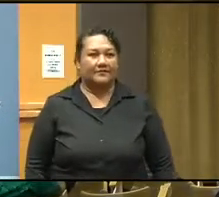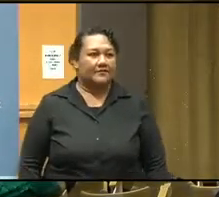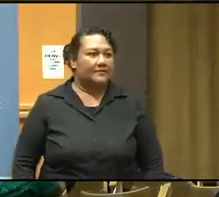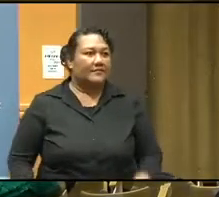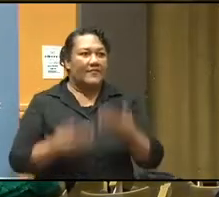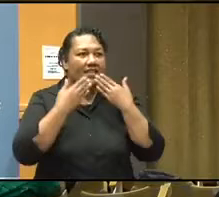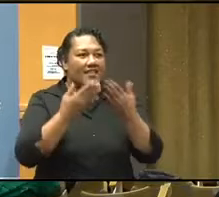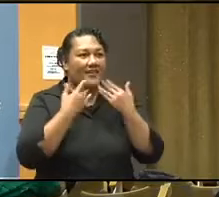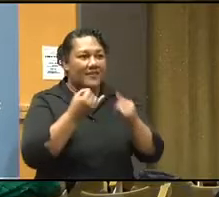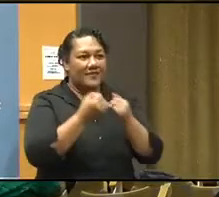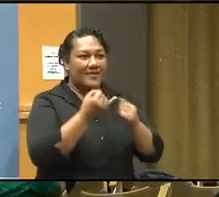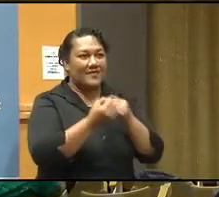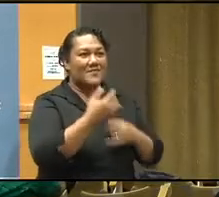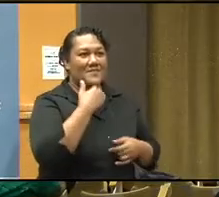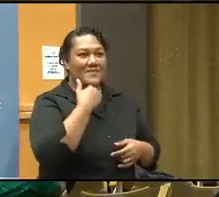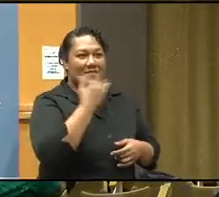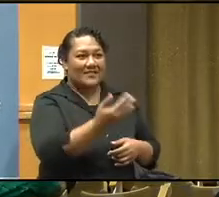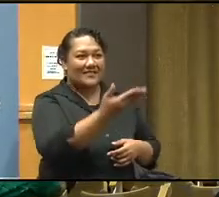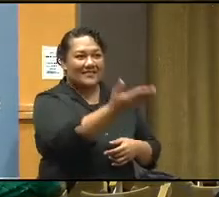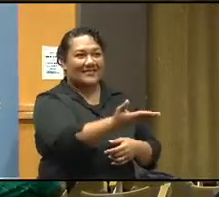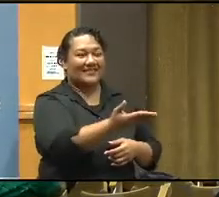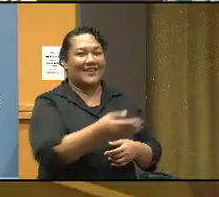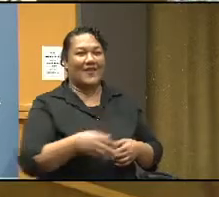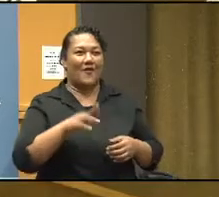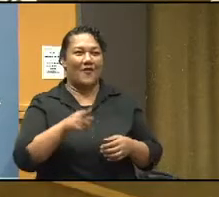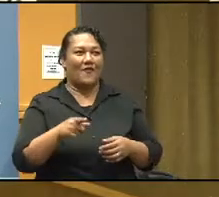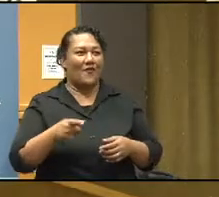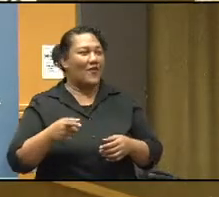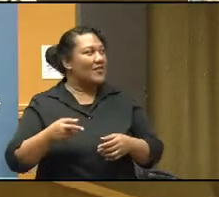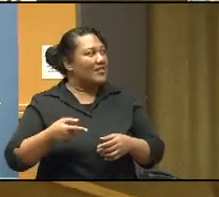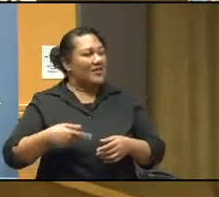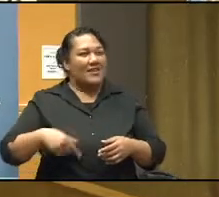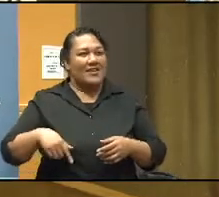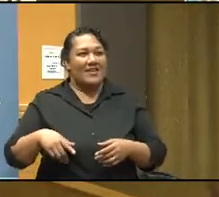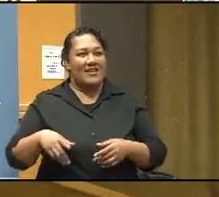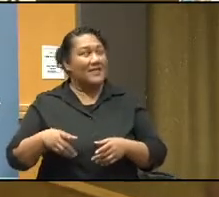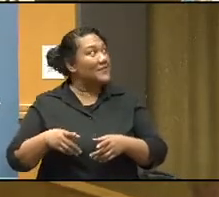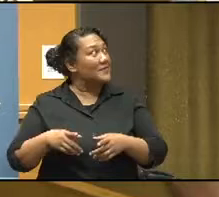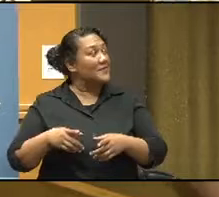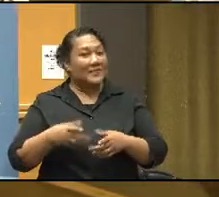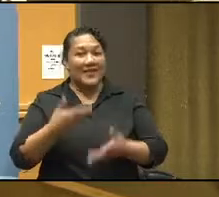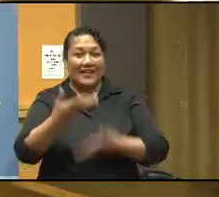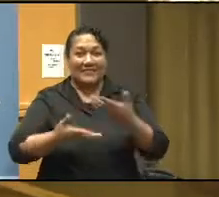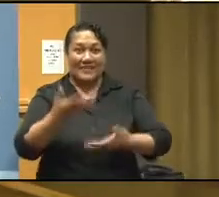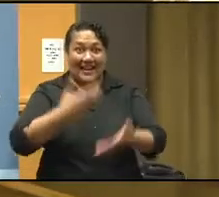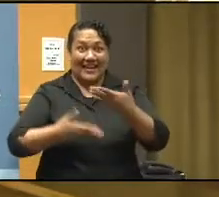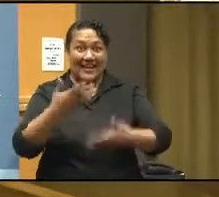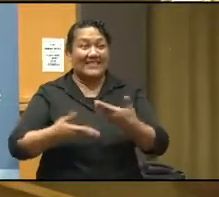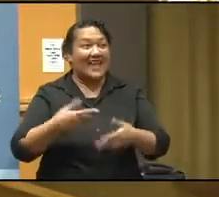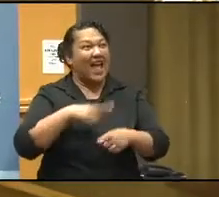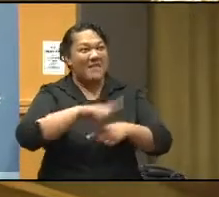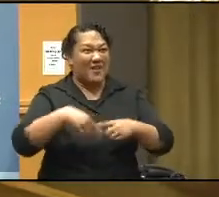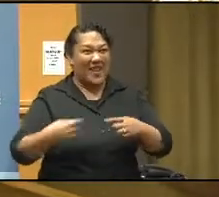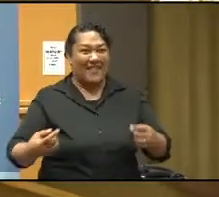Thank you very much, Pradeepa. That was really very interesting. I was particularly impressed with the notion you said about your test, which ran over several days rather